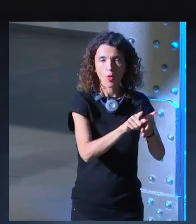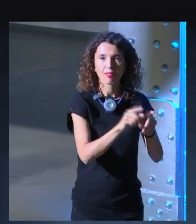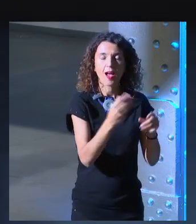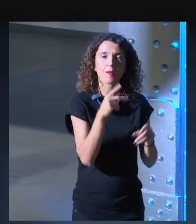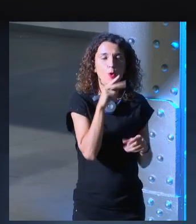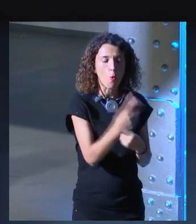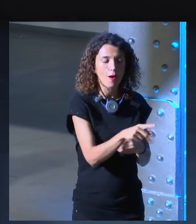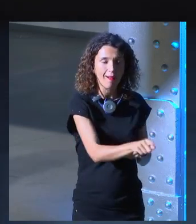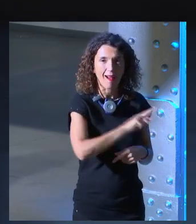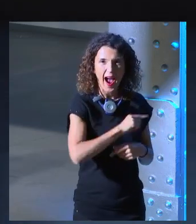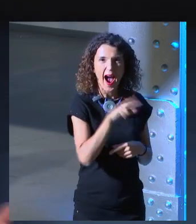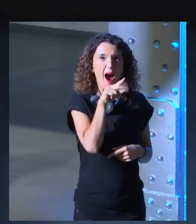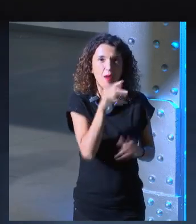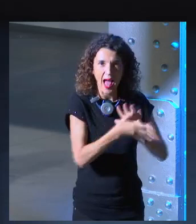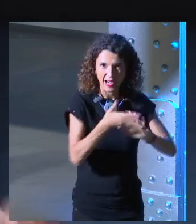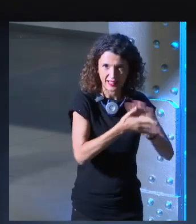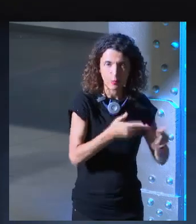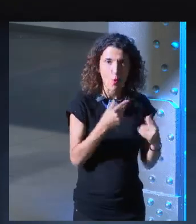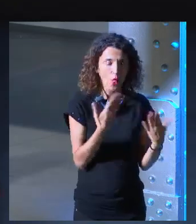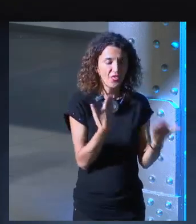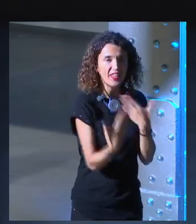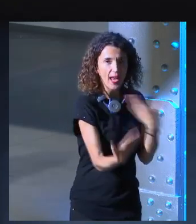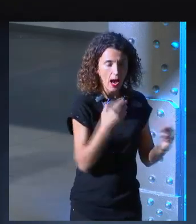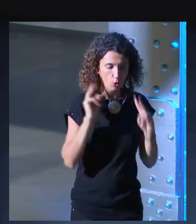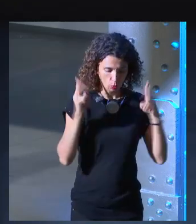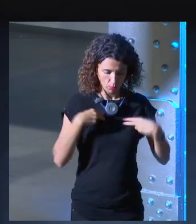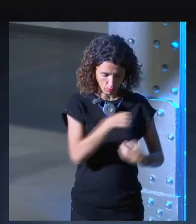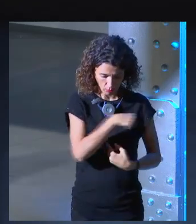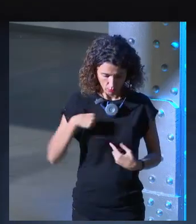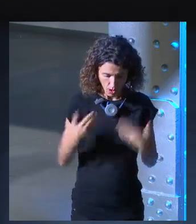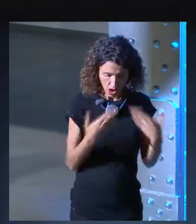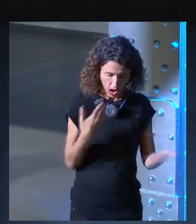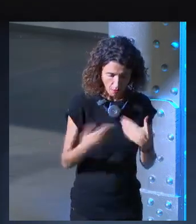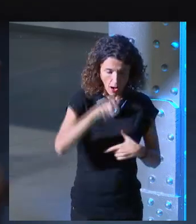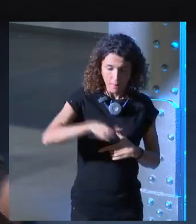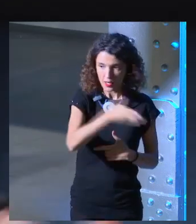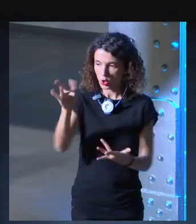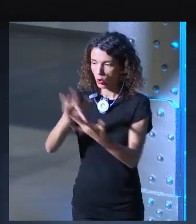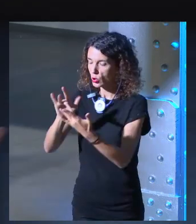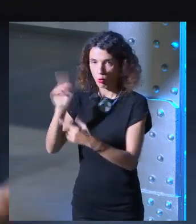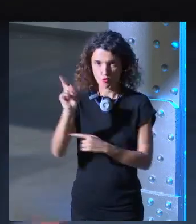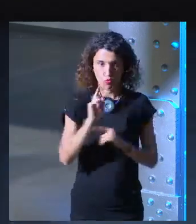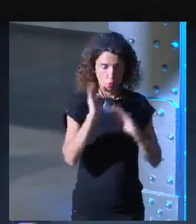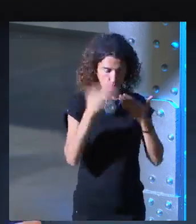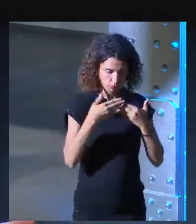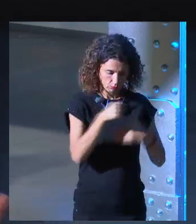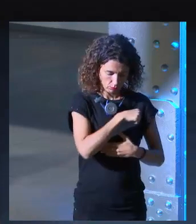yourself before you can have a dialogue with anybody else. The thing starts to